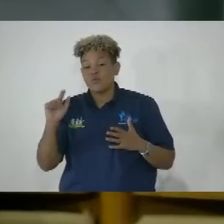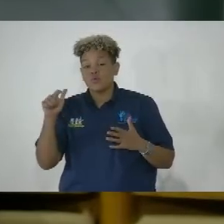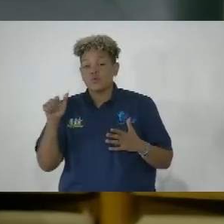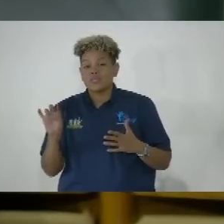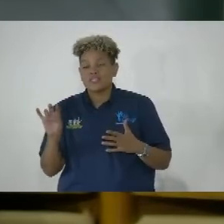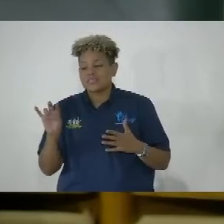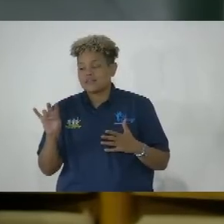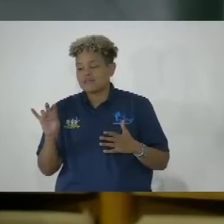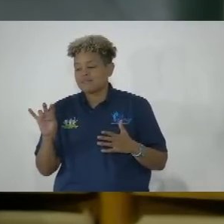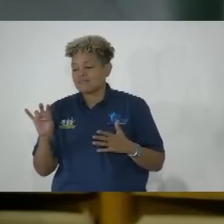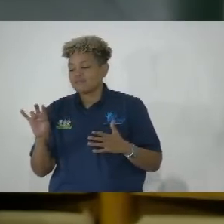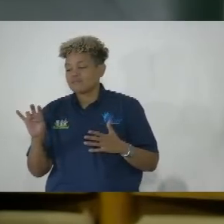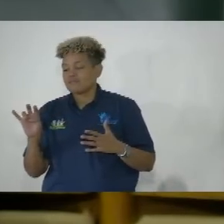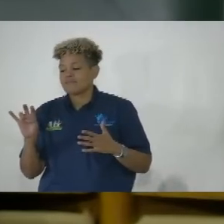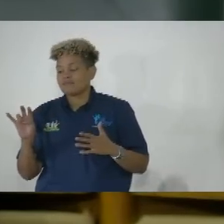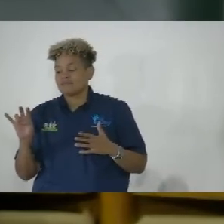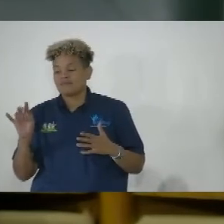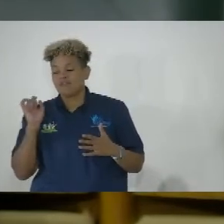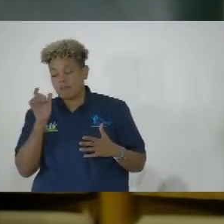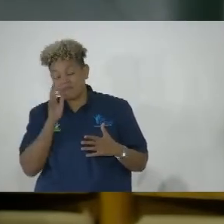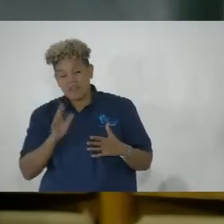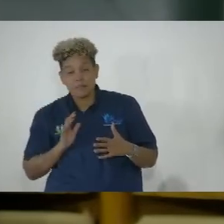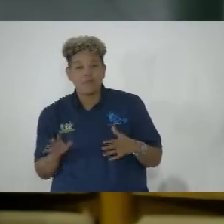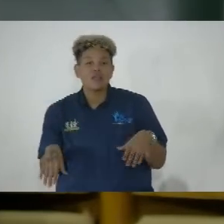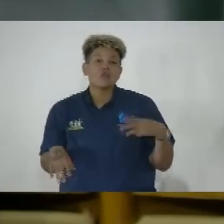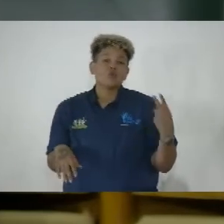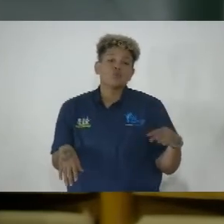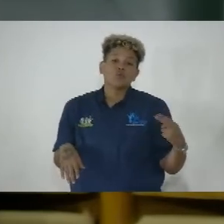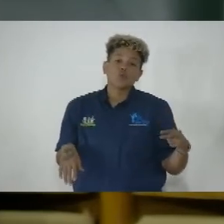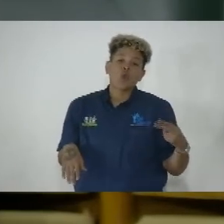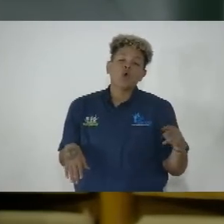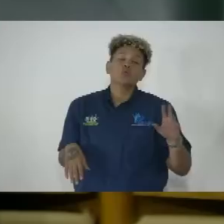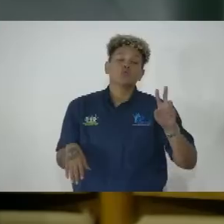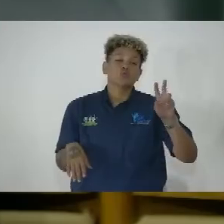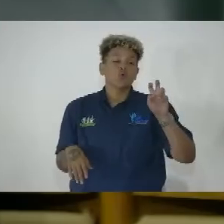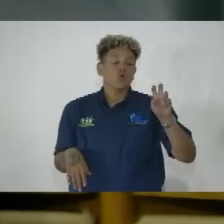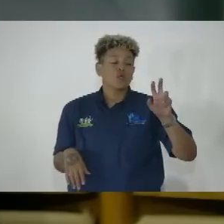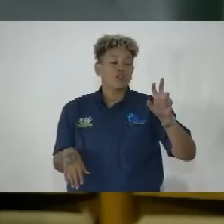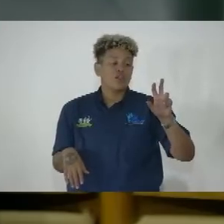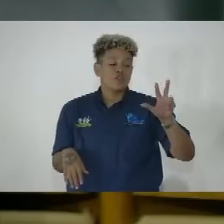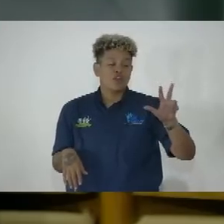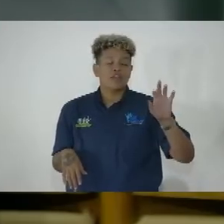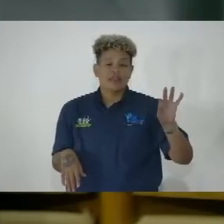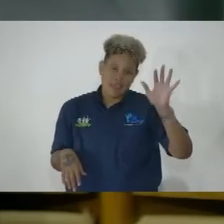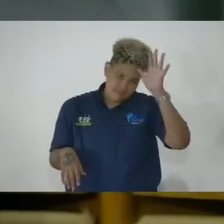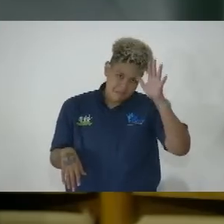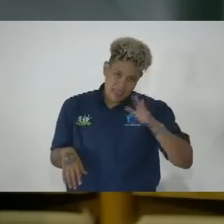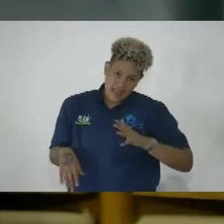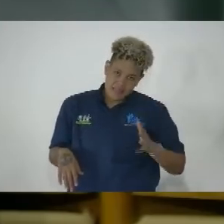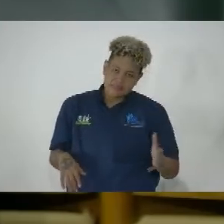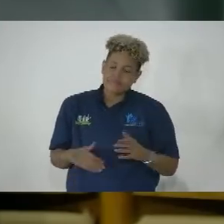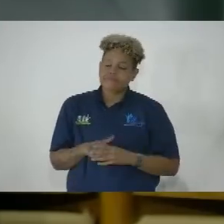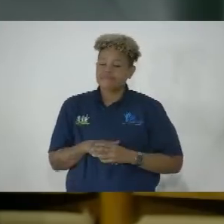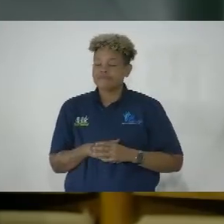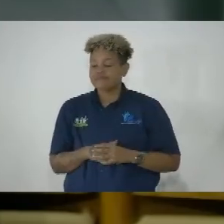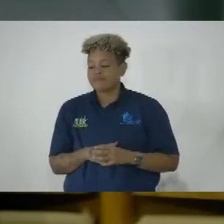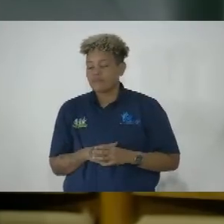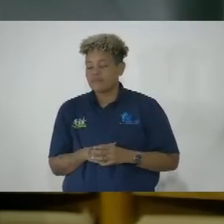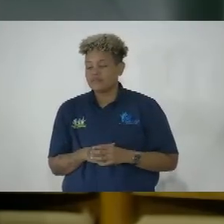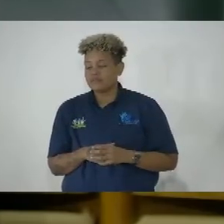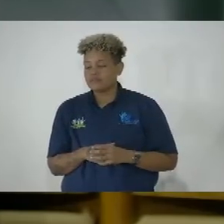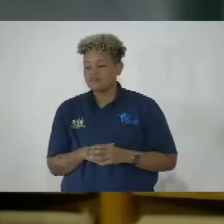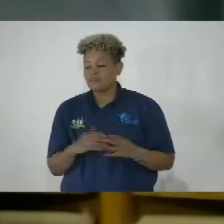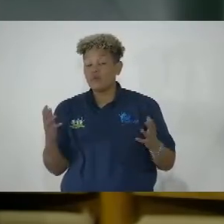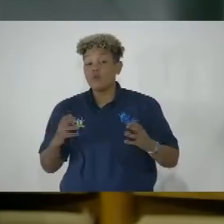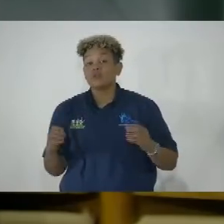5,227 cases from females, and 2,239 from males. What's